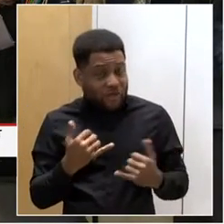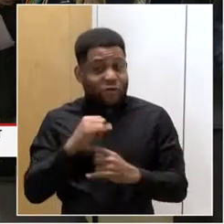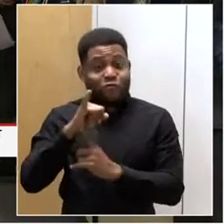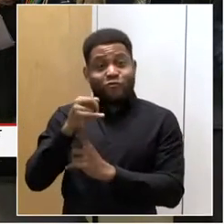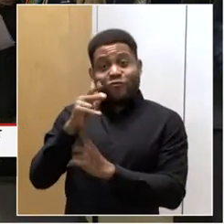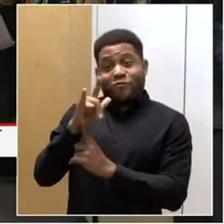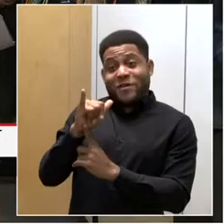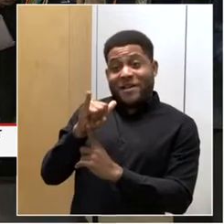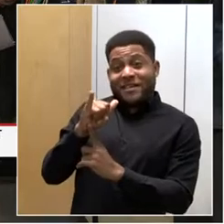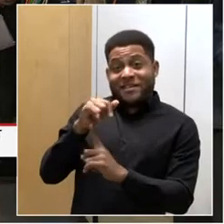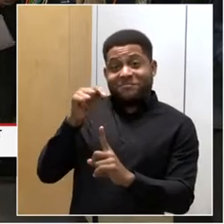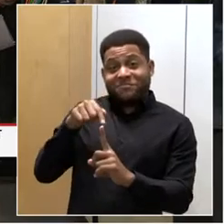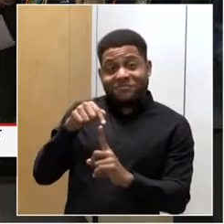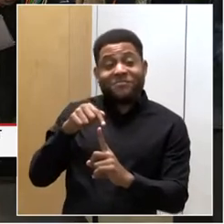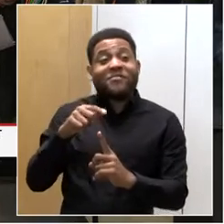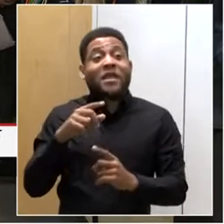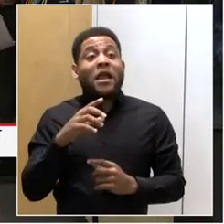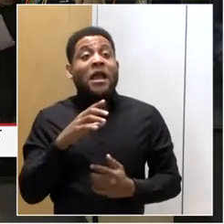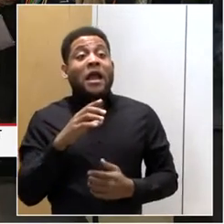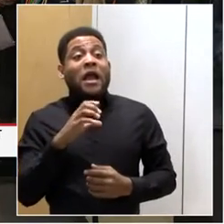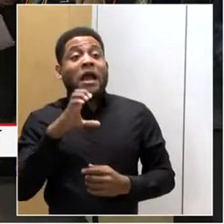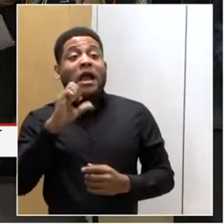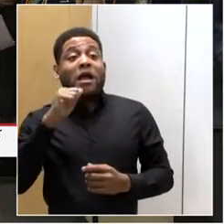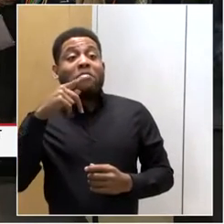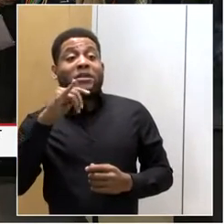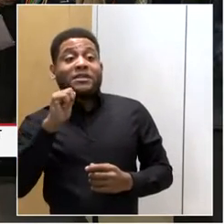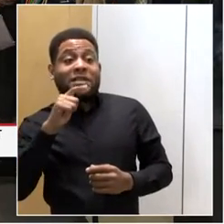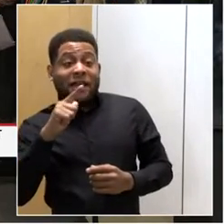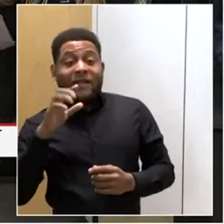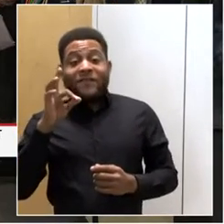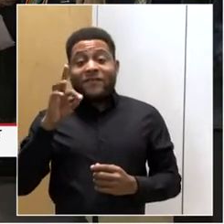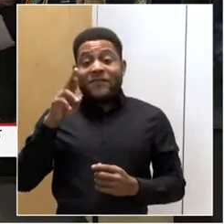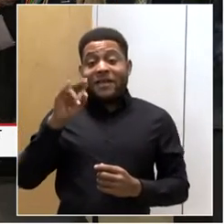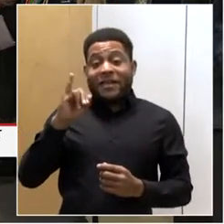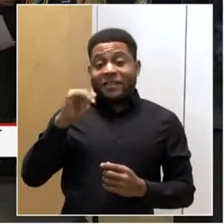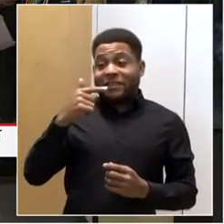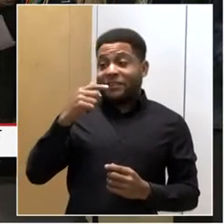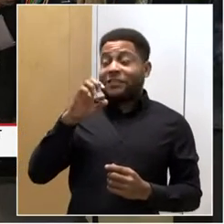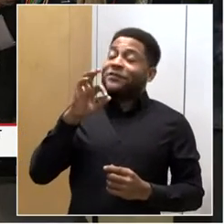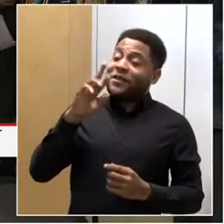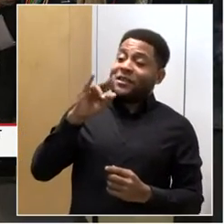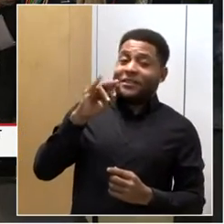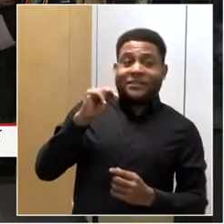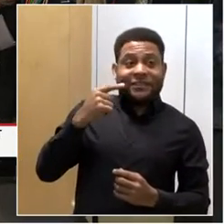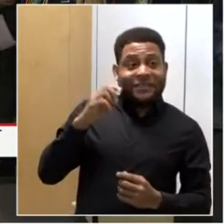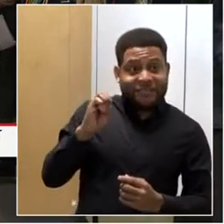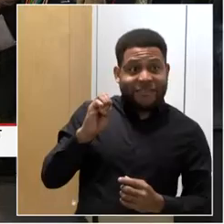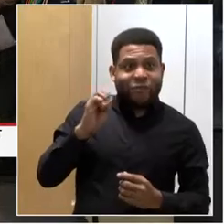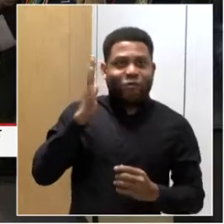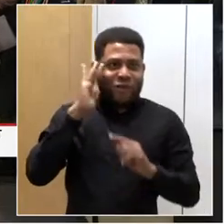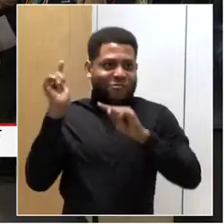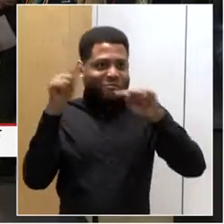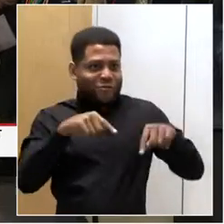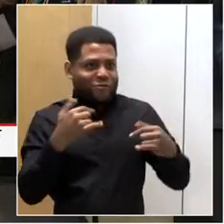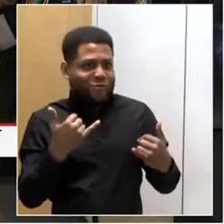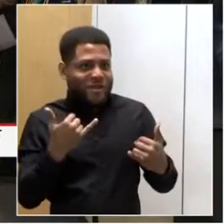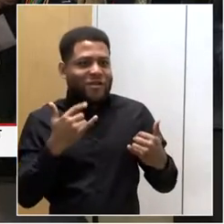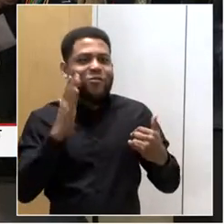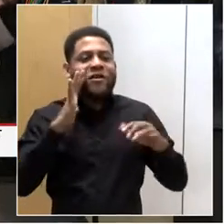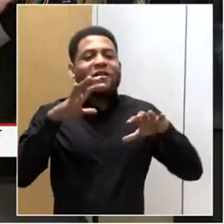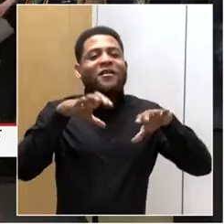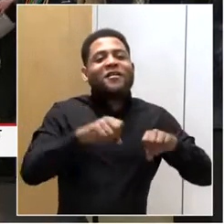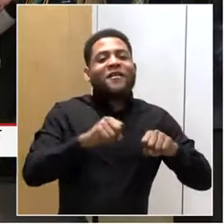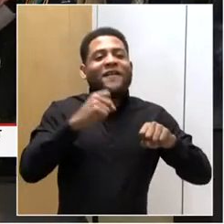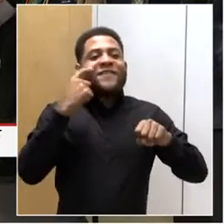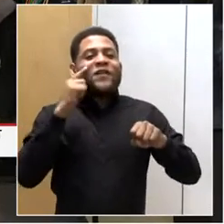when Capitol Fringe takes over this space and some other spaces for their annual arts festival. So it's